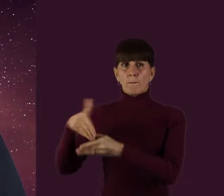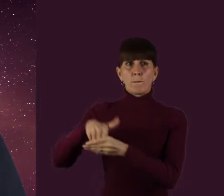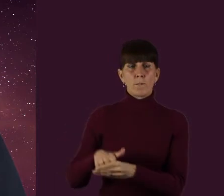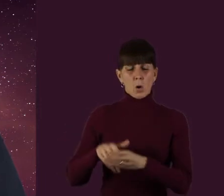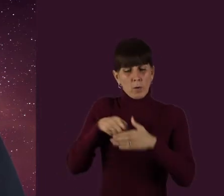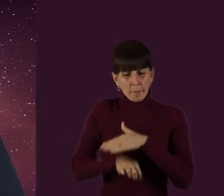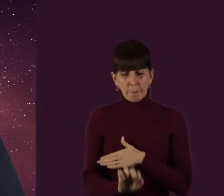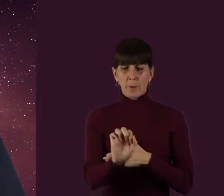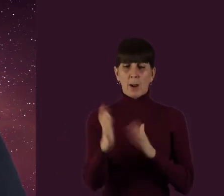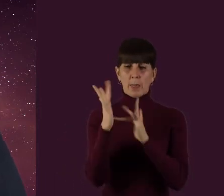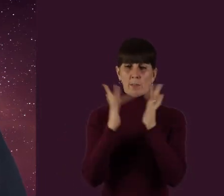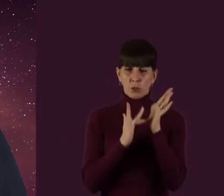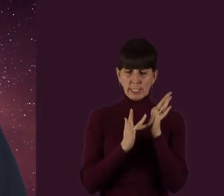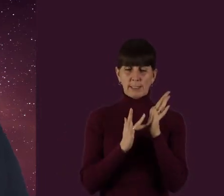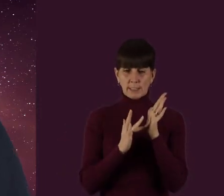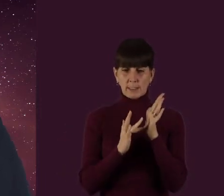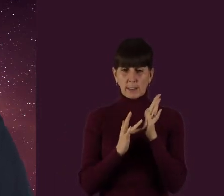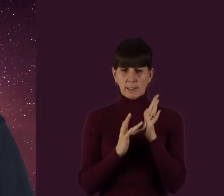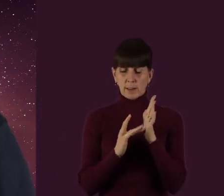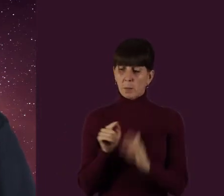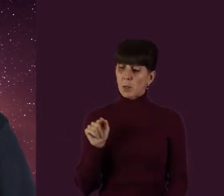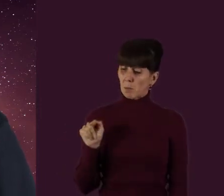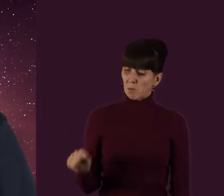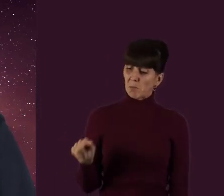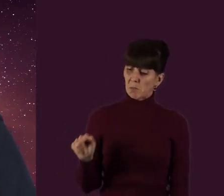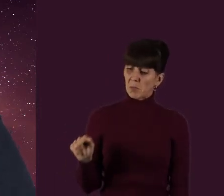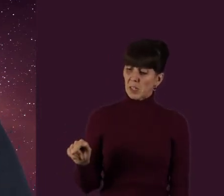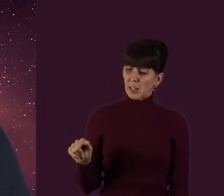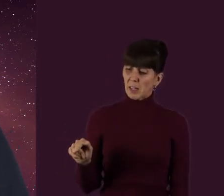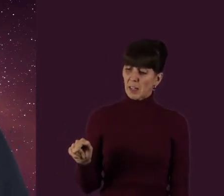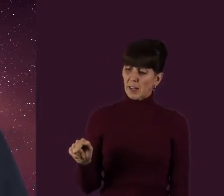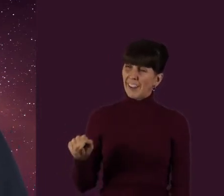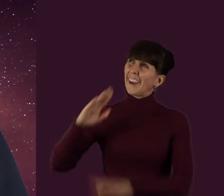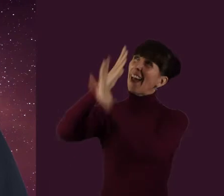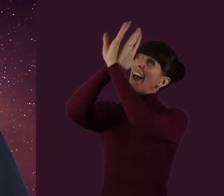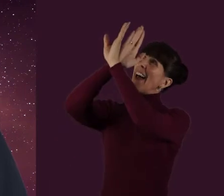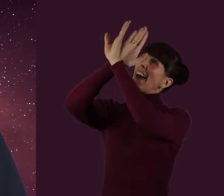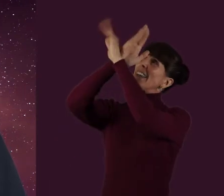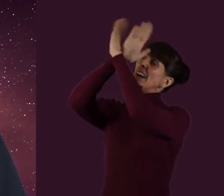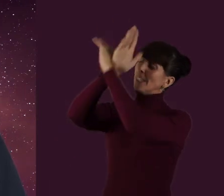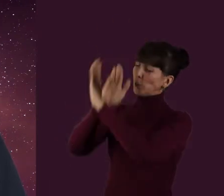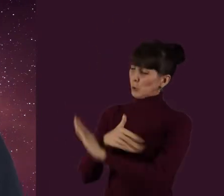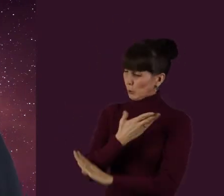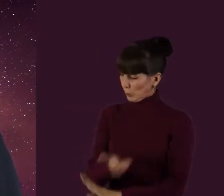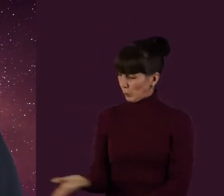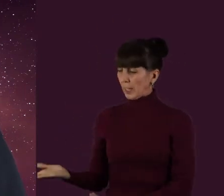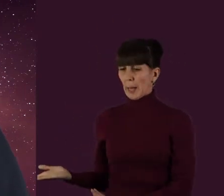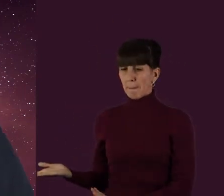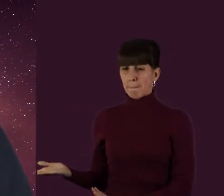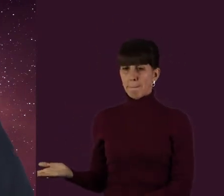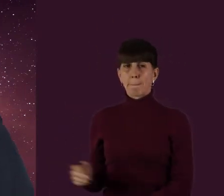of God. And yet, heaven comes to them where they are. They